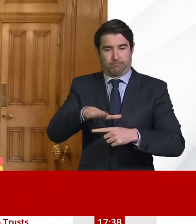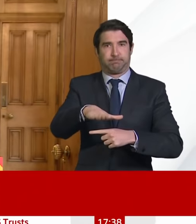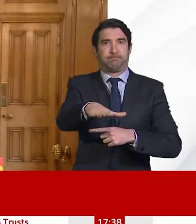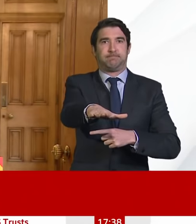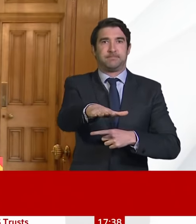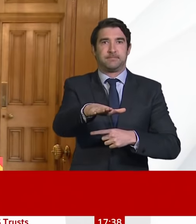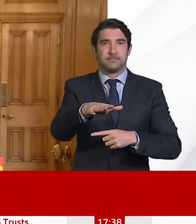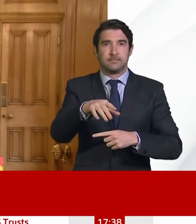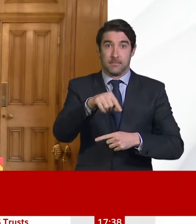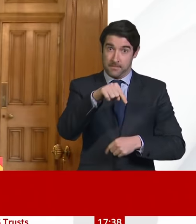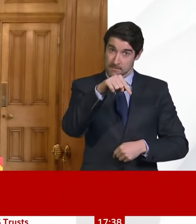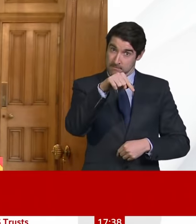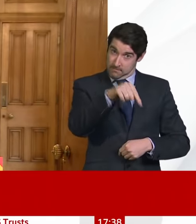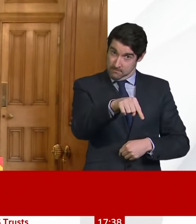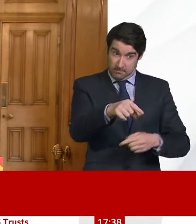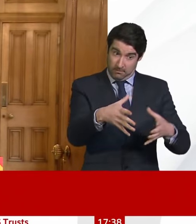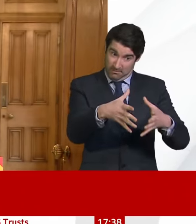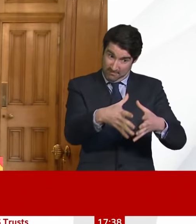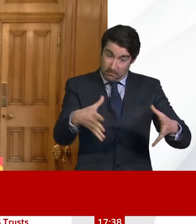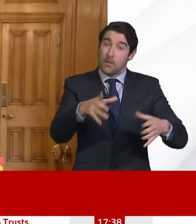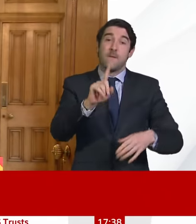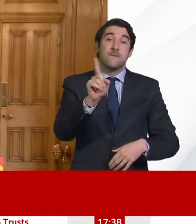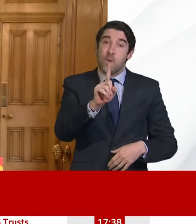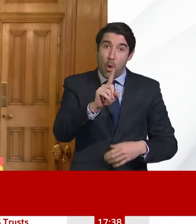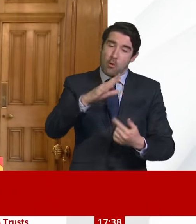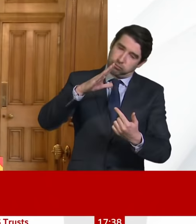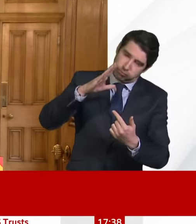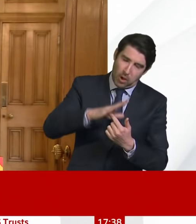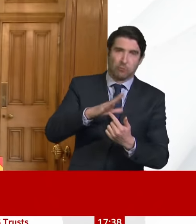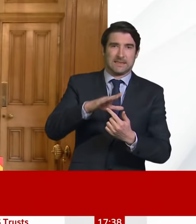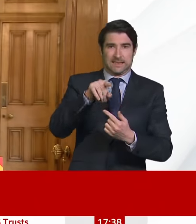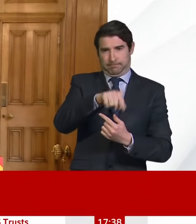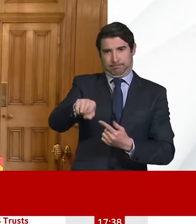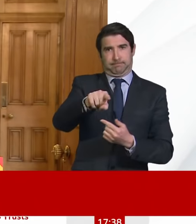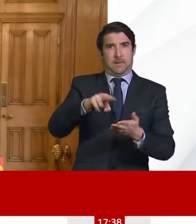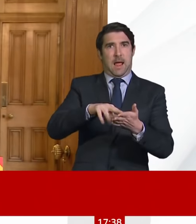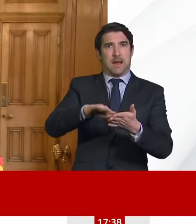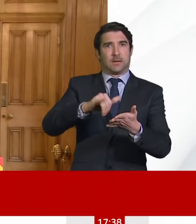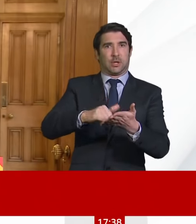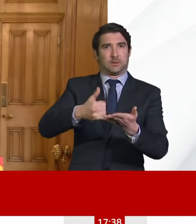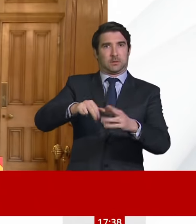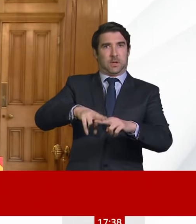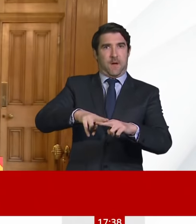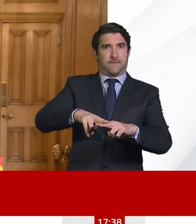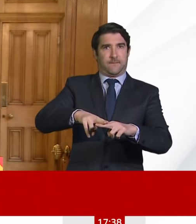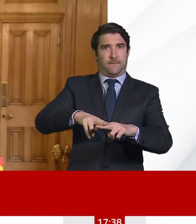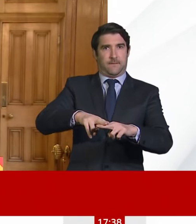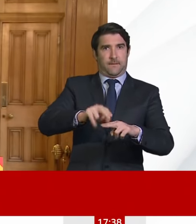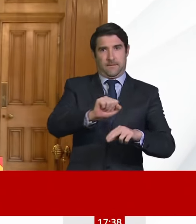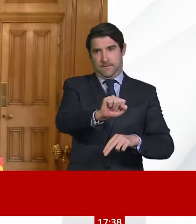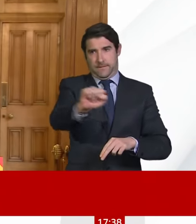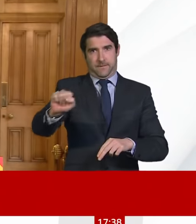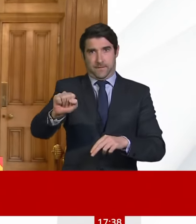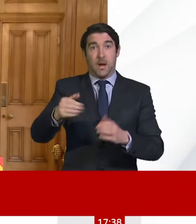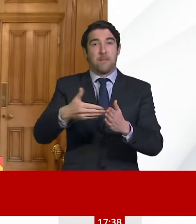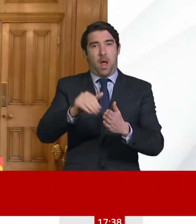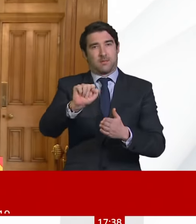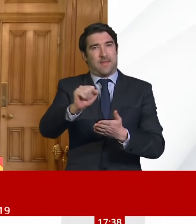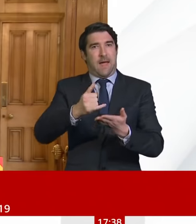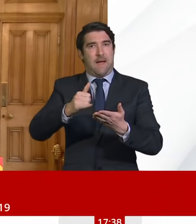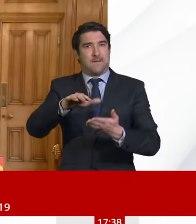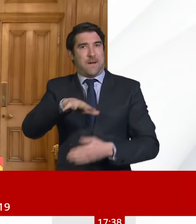this capacity will be used solely for frontline NHS staff and their families. Increasing testing capacity for NHS staff will allow